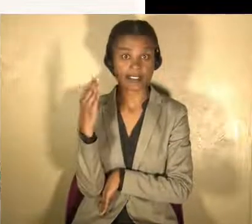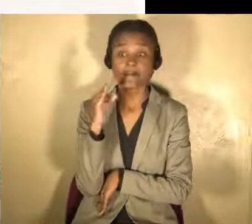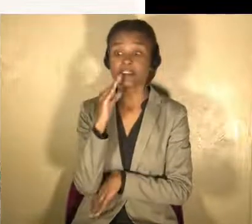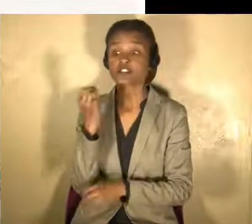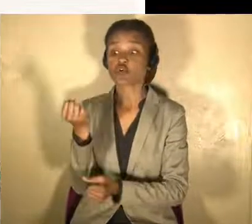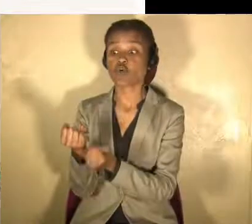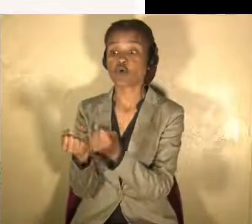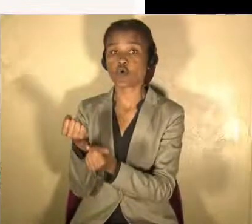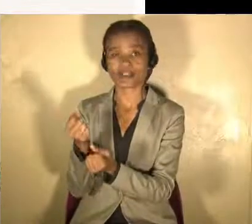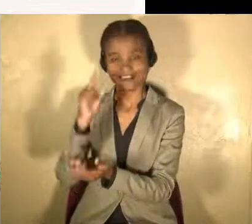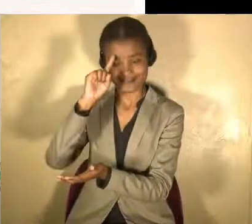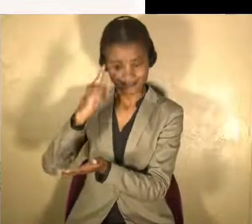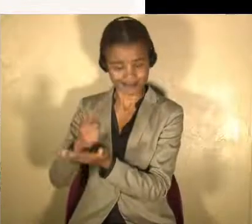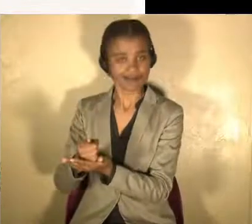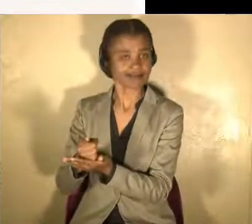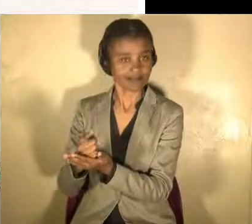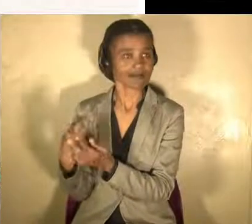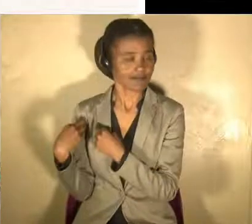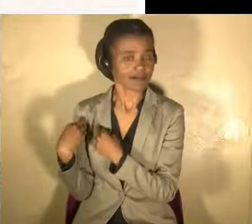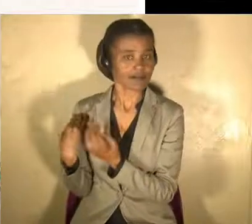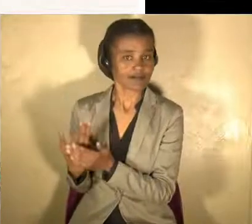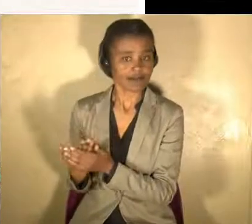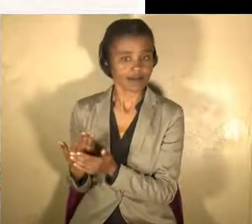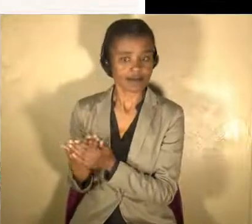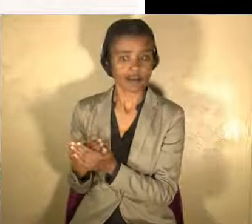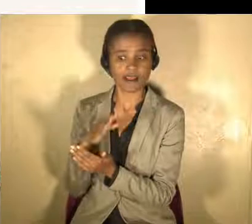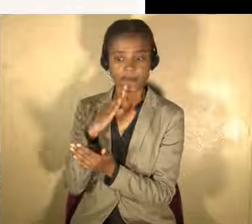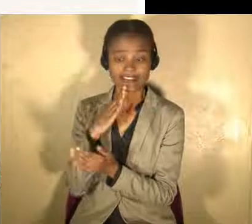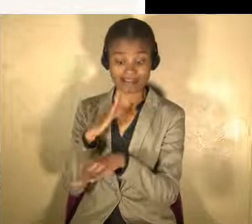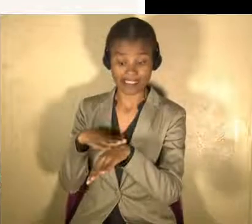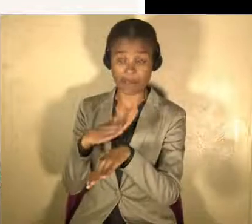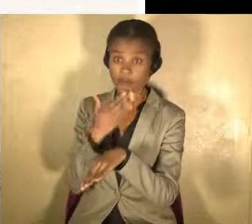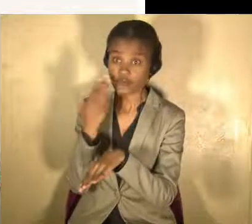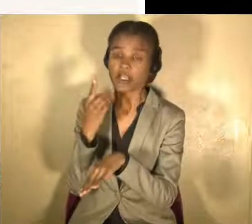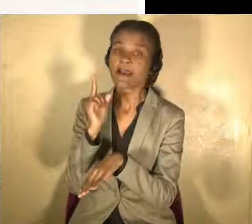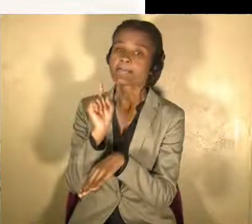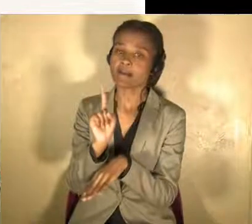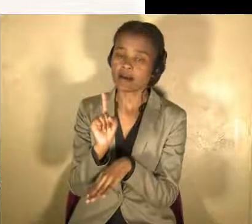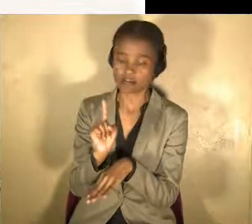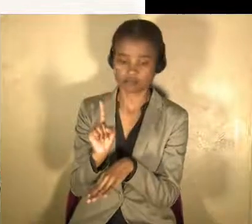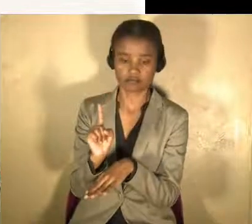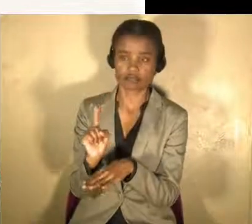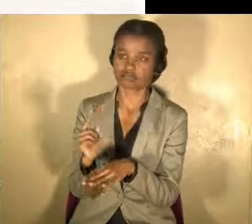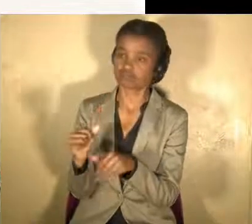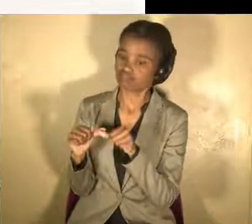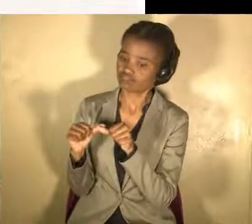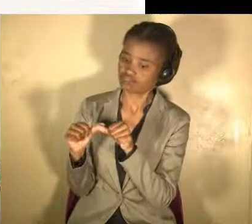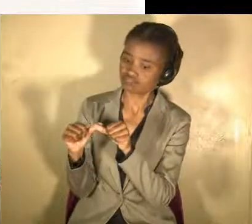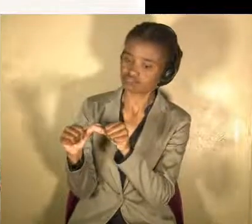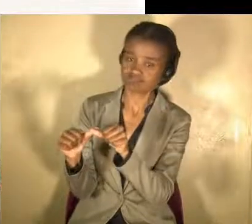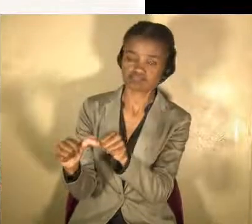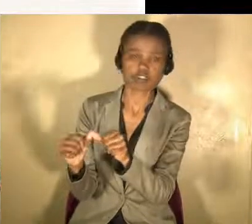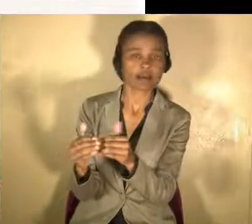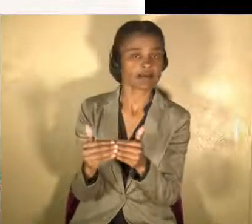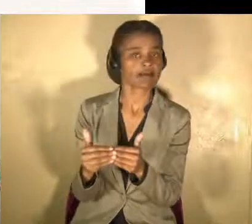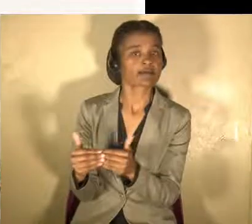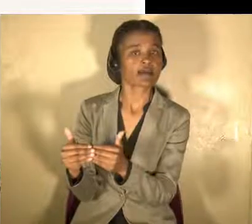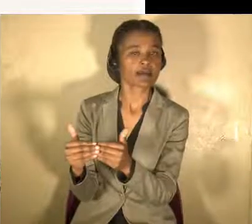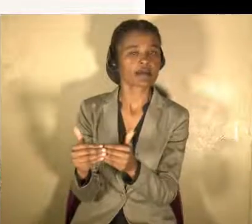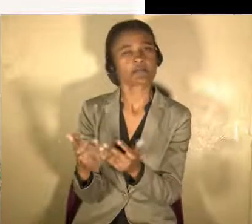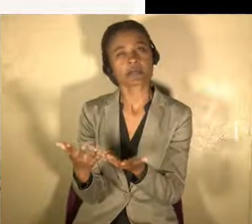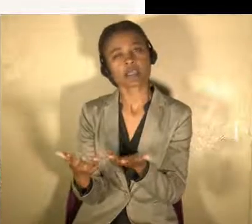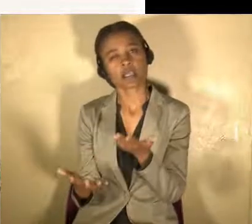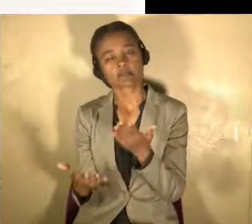the order, so that the foster care order or a child and youth care center order does not lapse for a period of